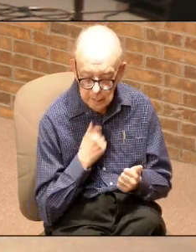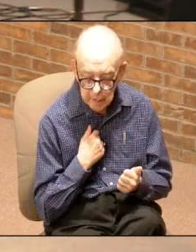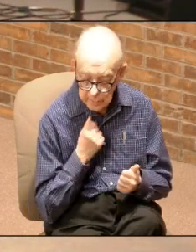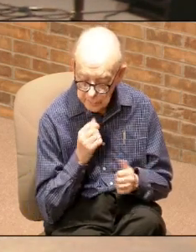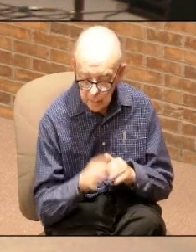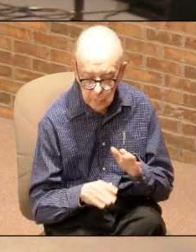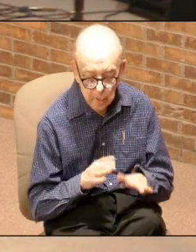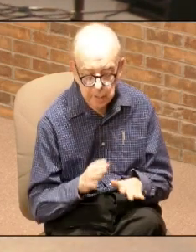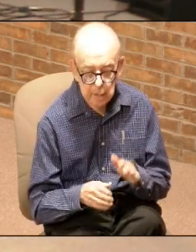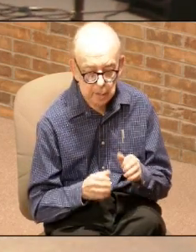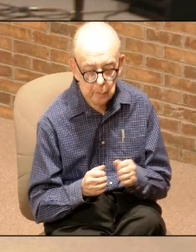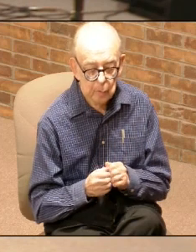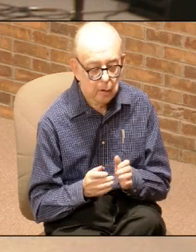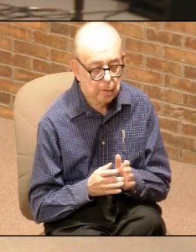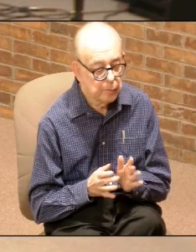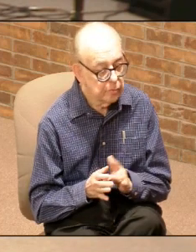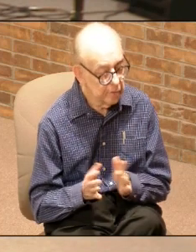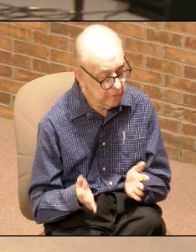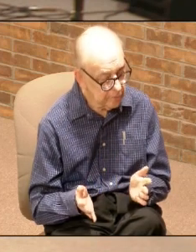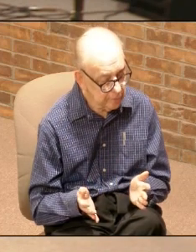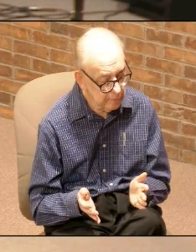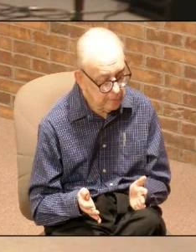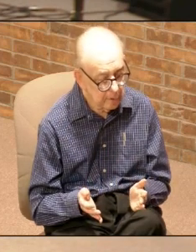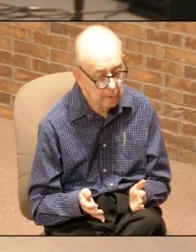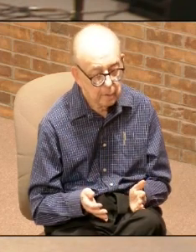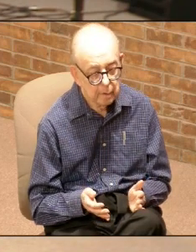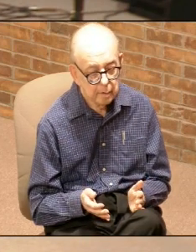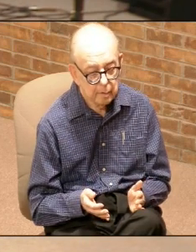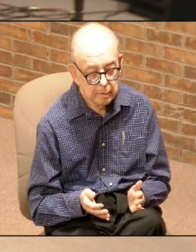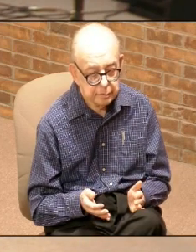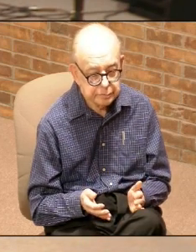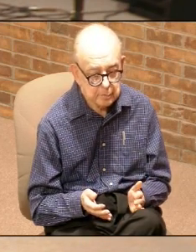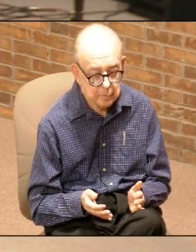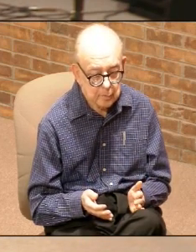walking with Jesus.